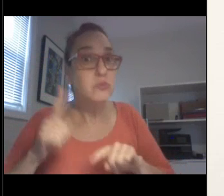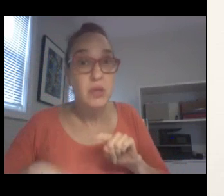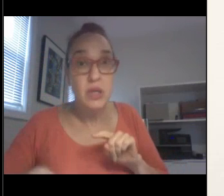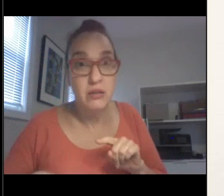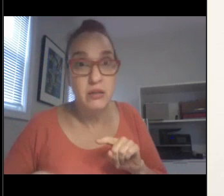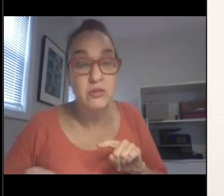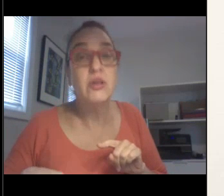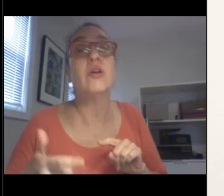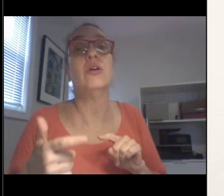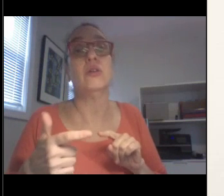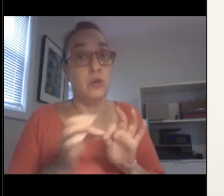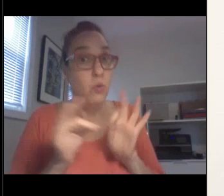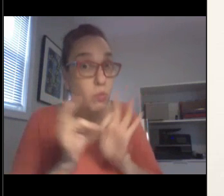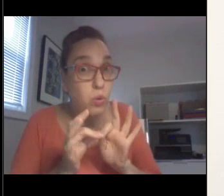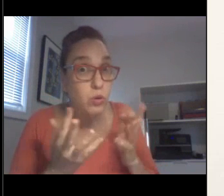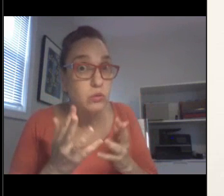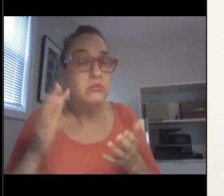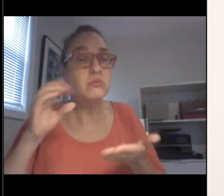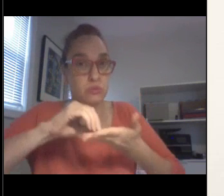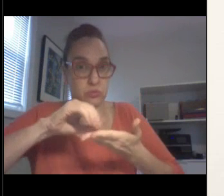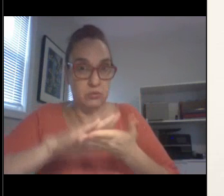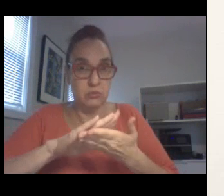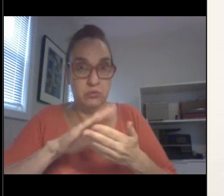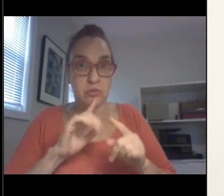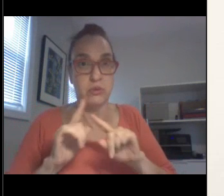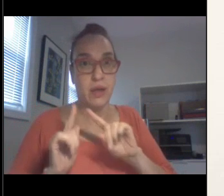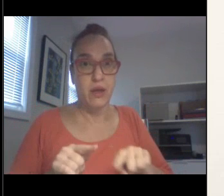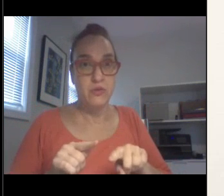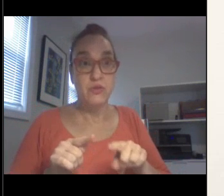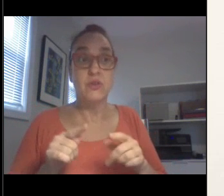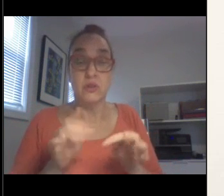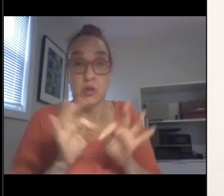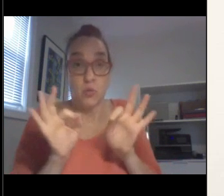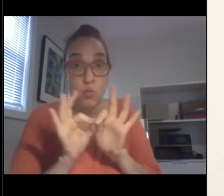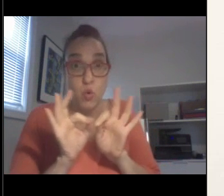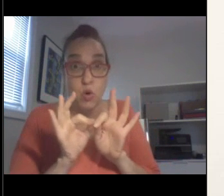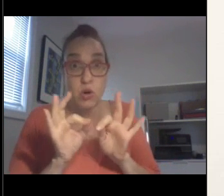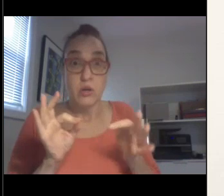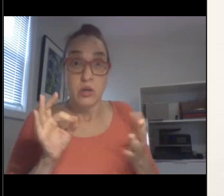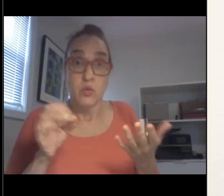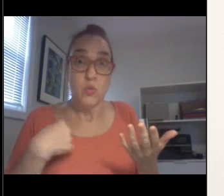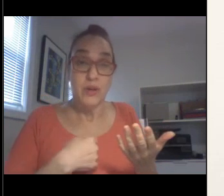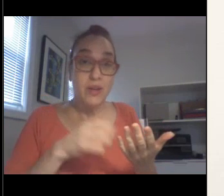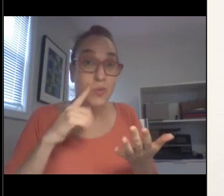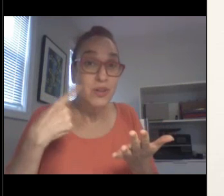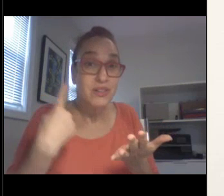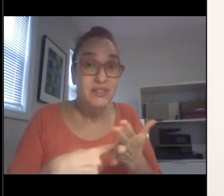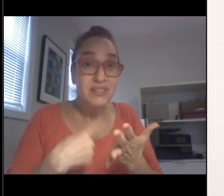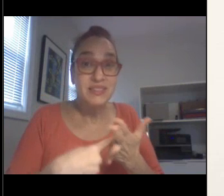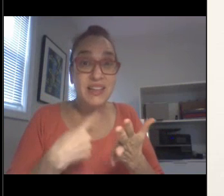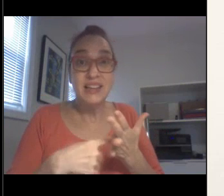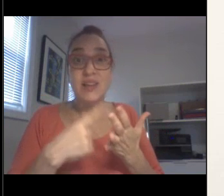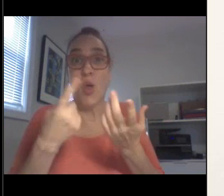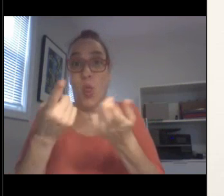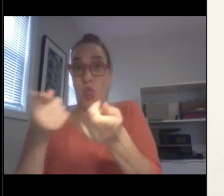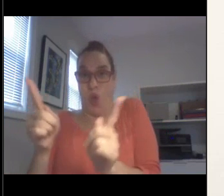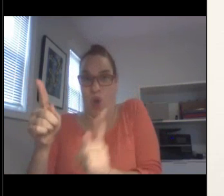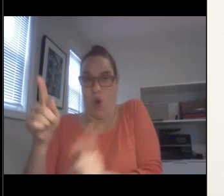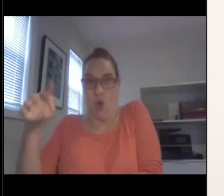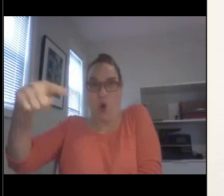That yes, it is the case that sometimes we are discussing some of the woes and the fraught nature of the people out there,